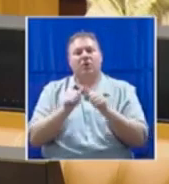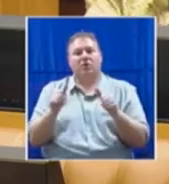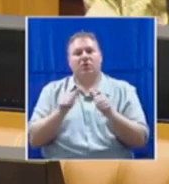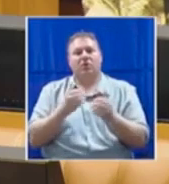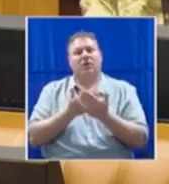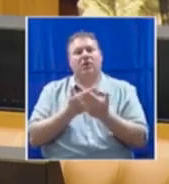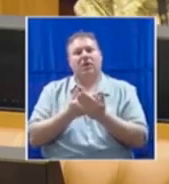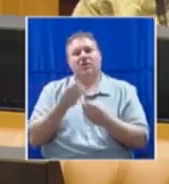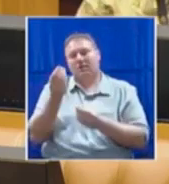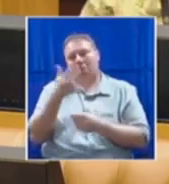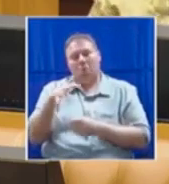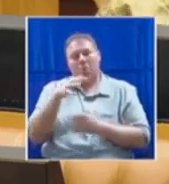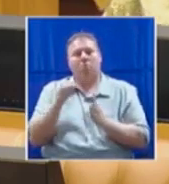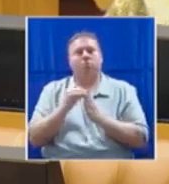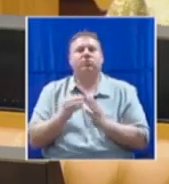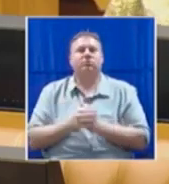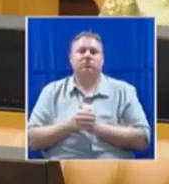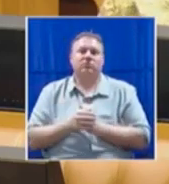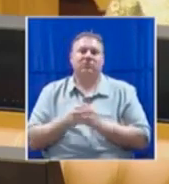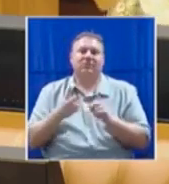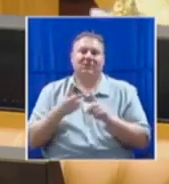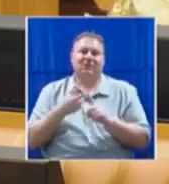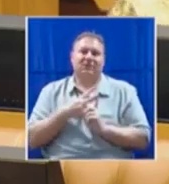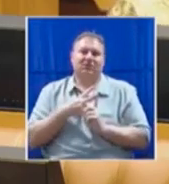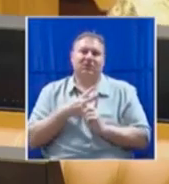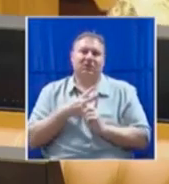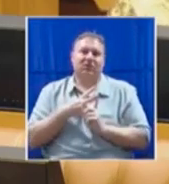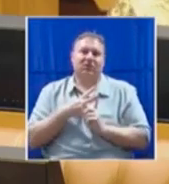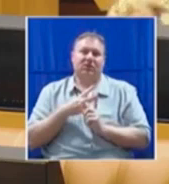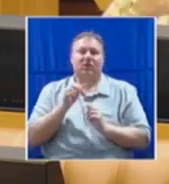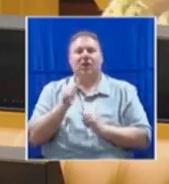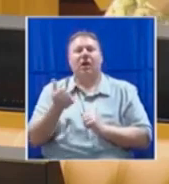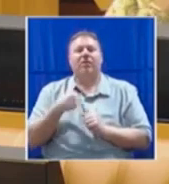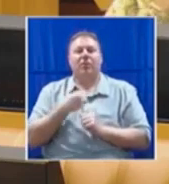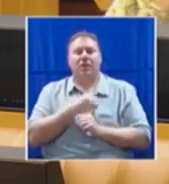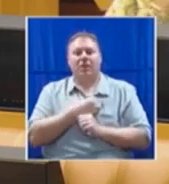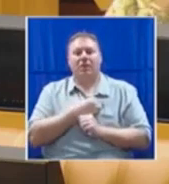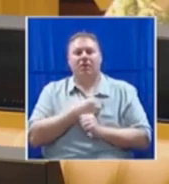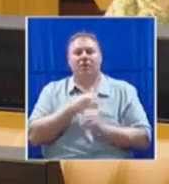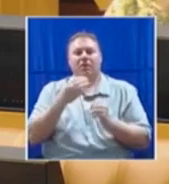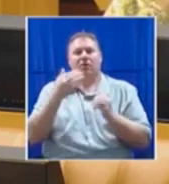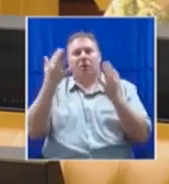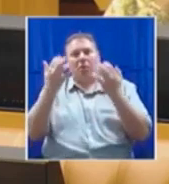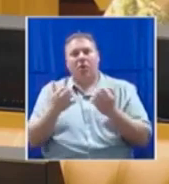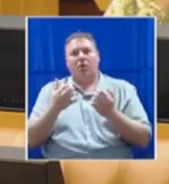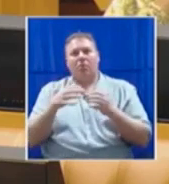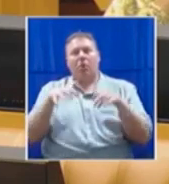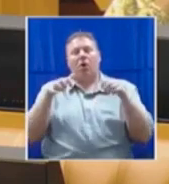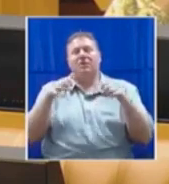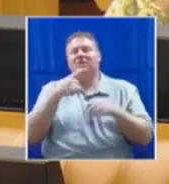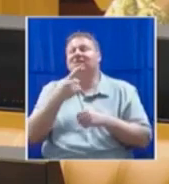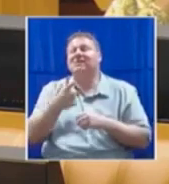somewhere. Secondly, the other members of parliament have been saying here that we should also